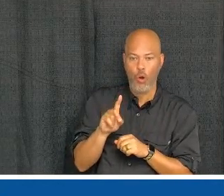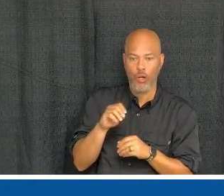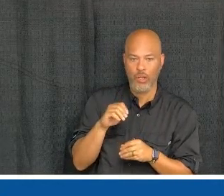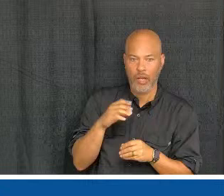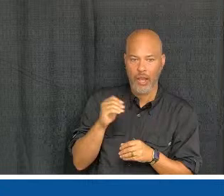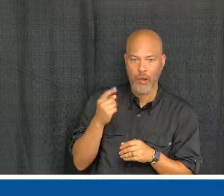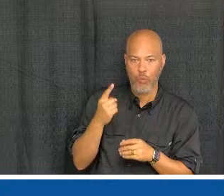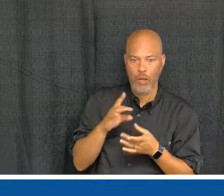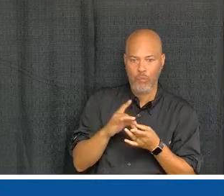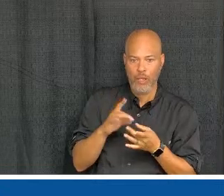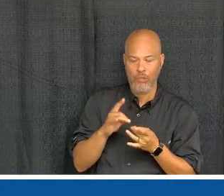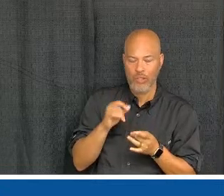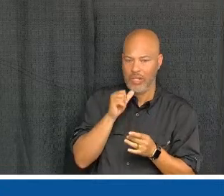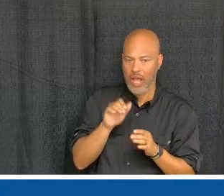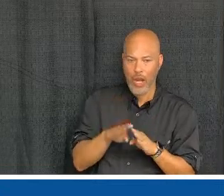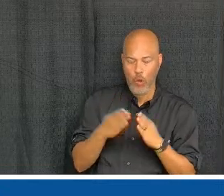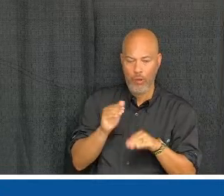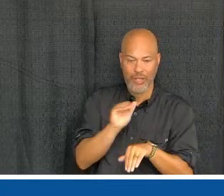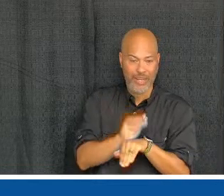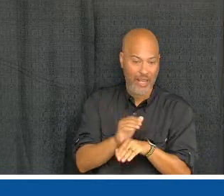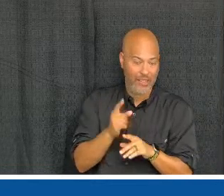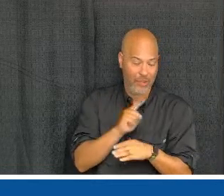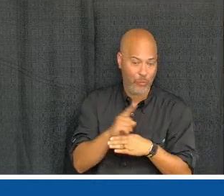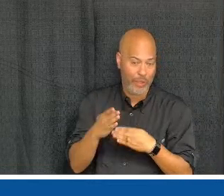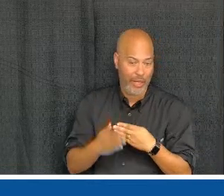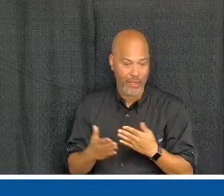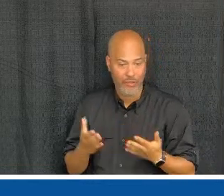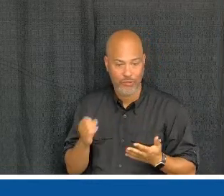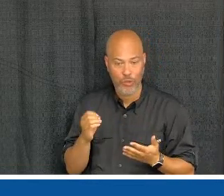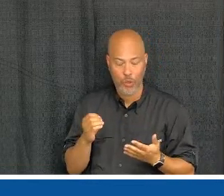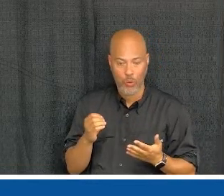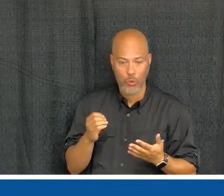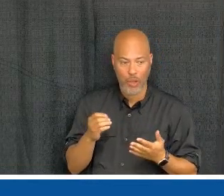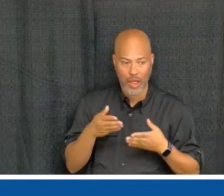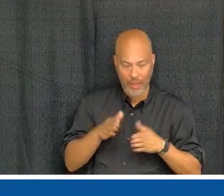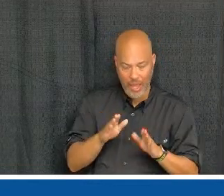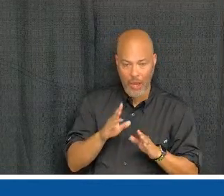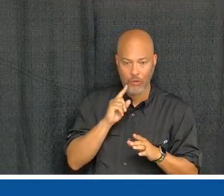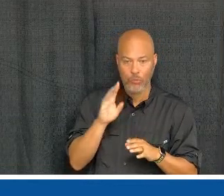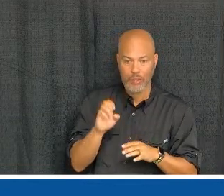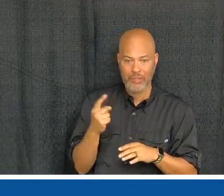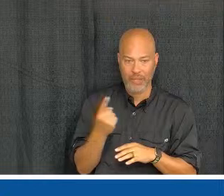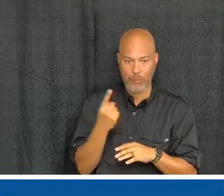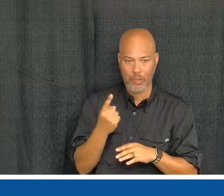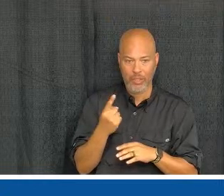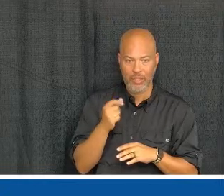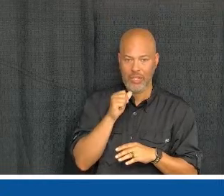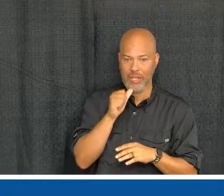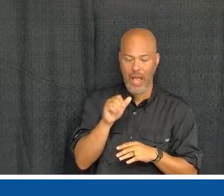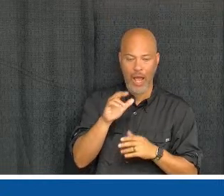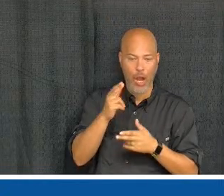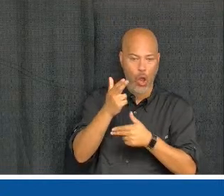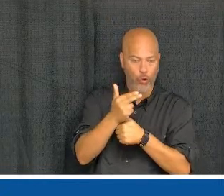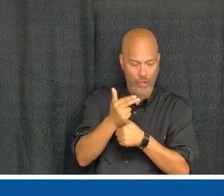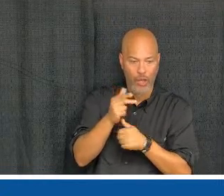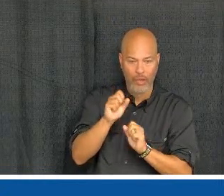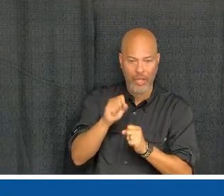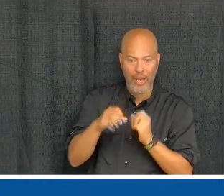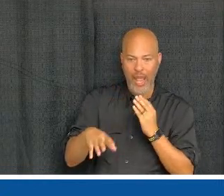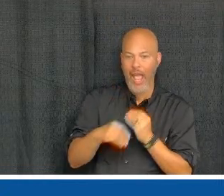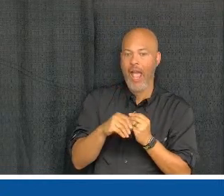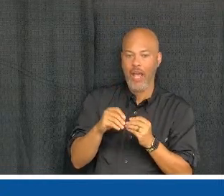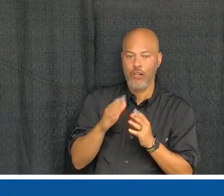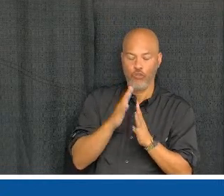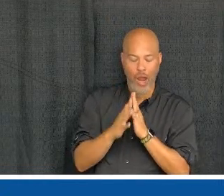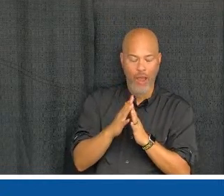one mentioning not open on nights or weekends, so that's allowing it to be something, not being a hotel that could add traffic at